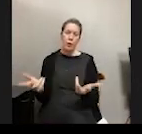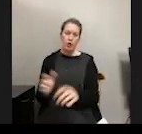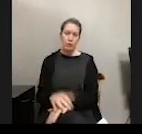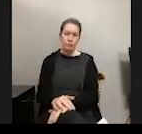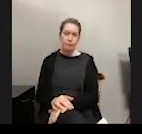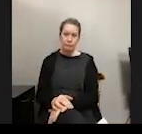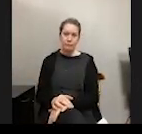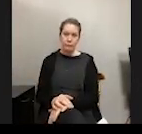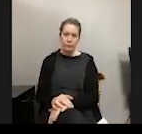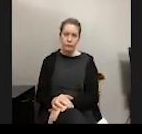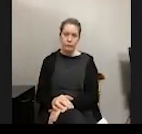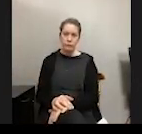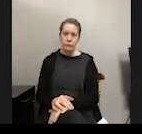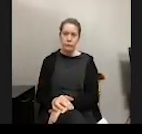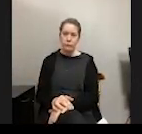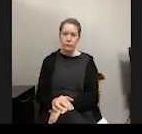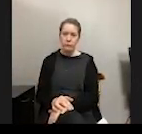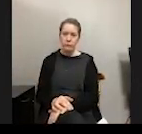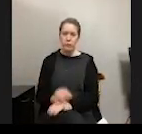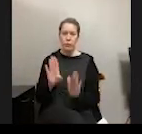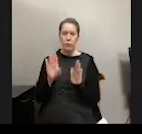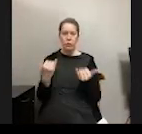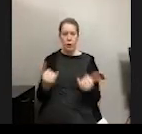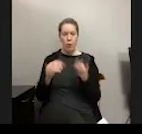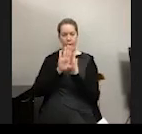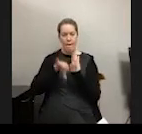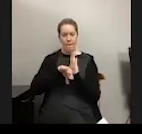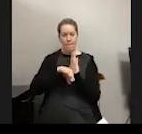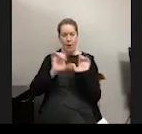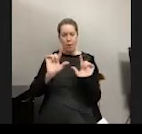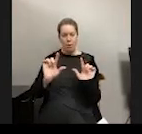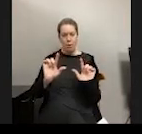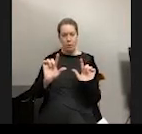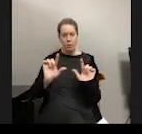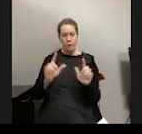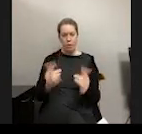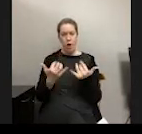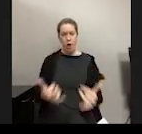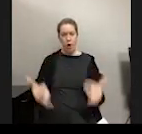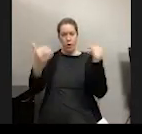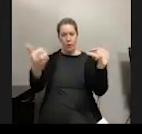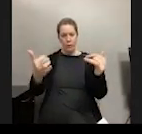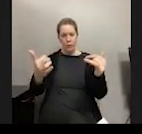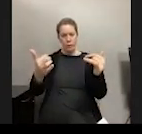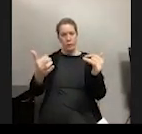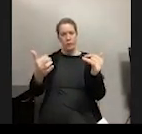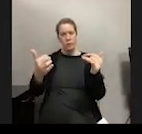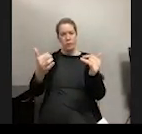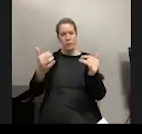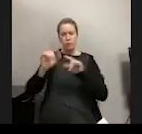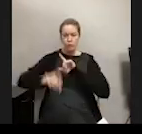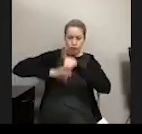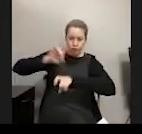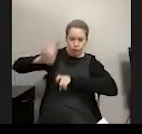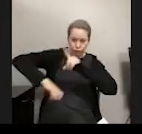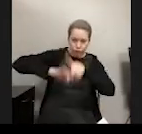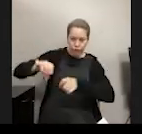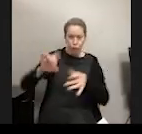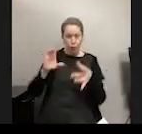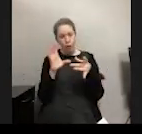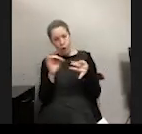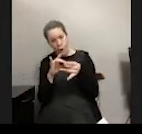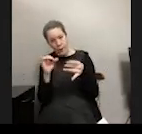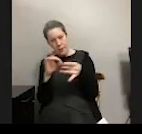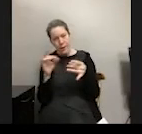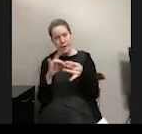to take the next half an hour to open up the floor to our audience for questions or comments that you may have. And I'd also just like to